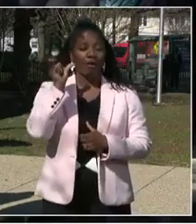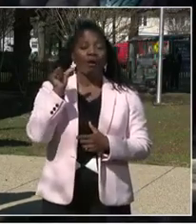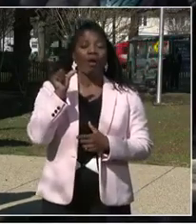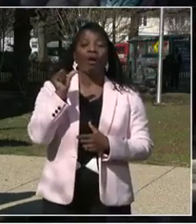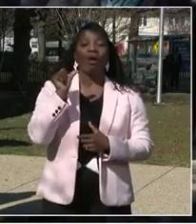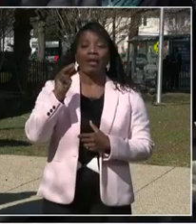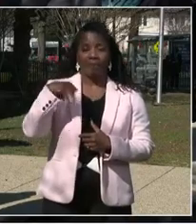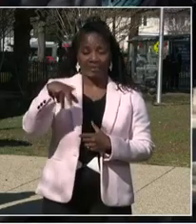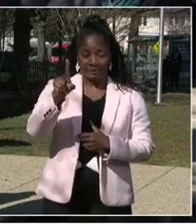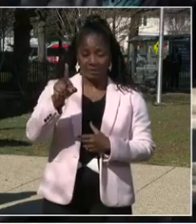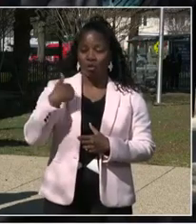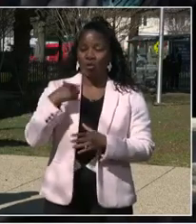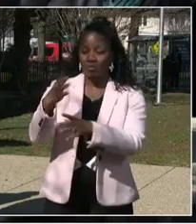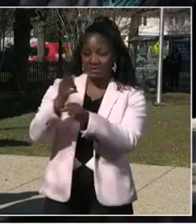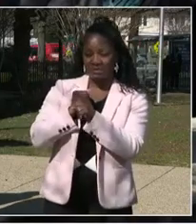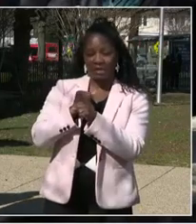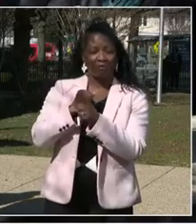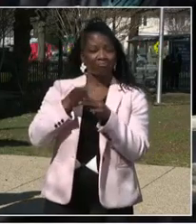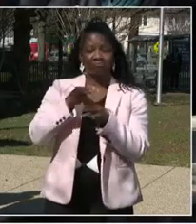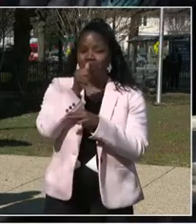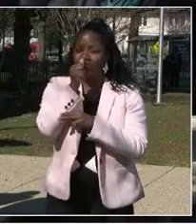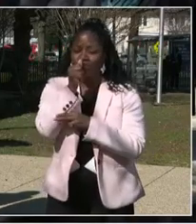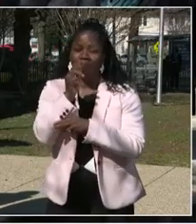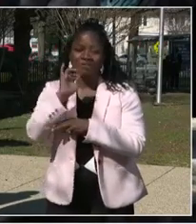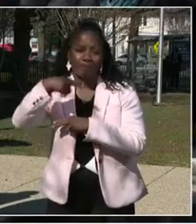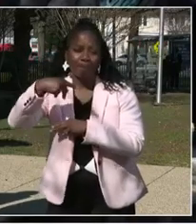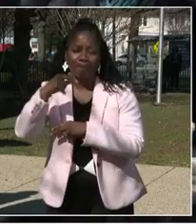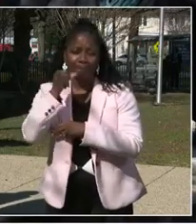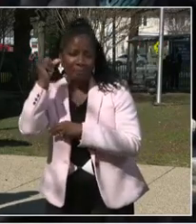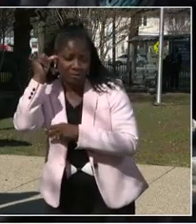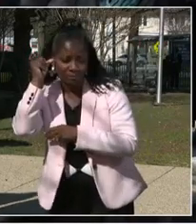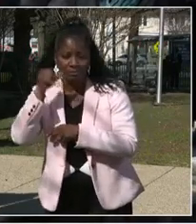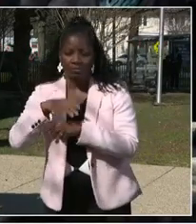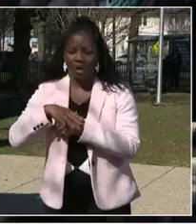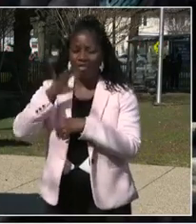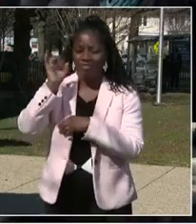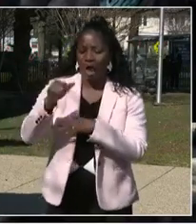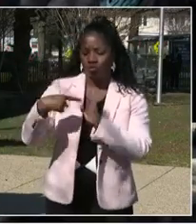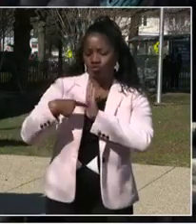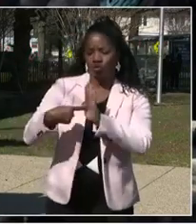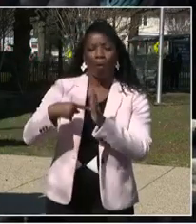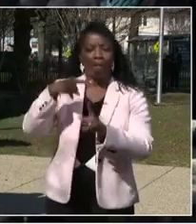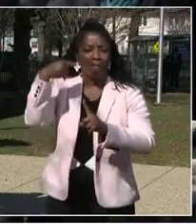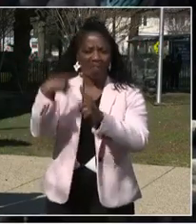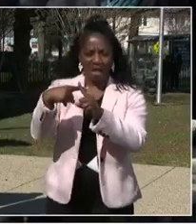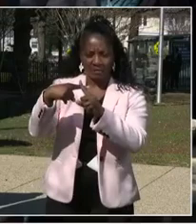MPD received an anonymous tip providing us a possible identity